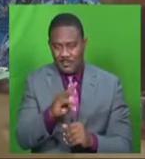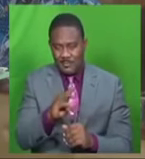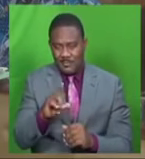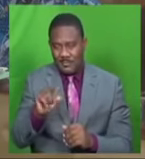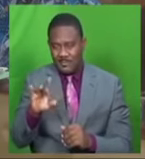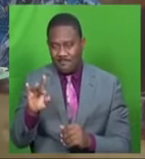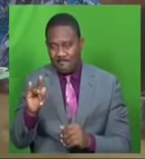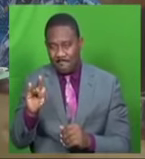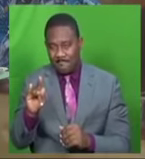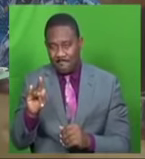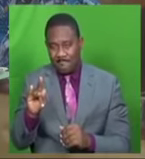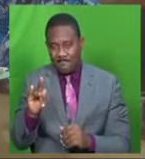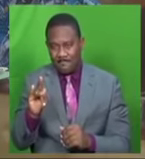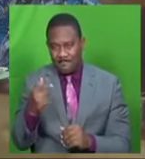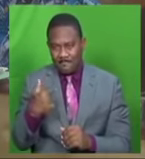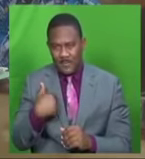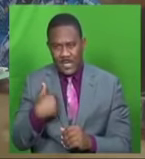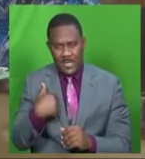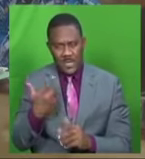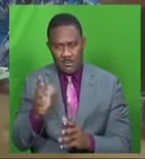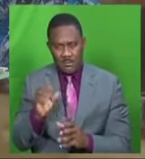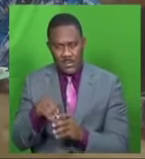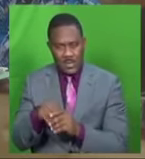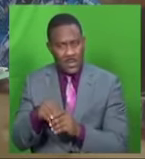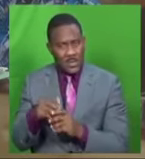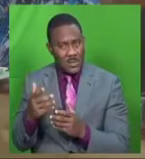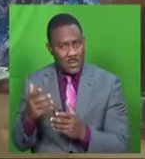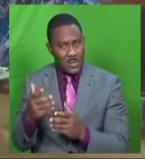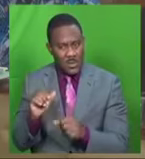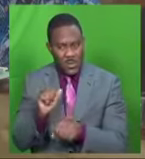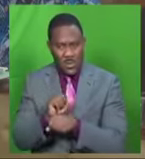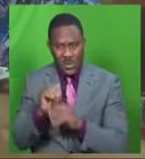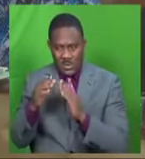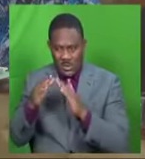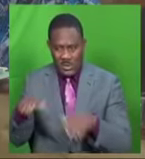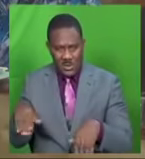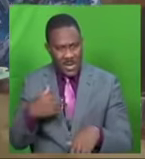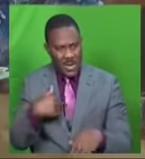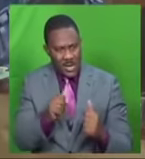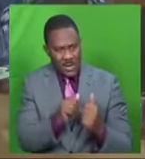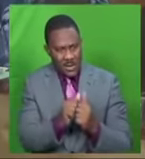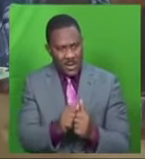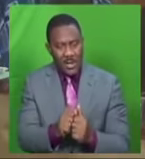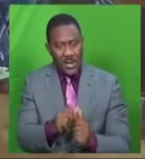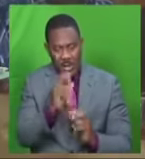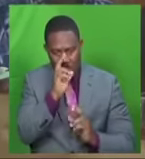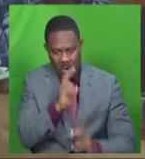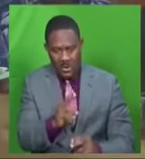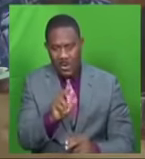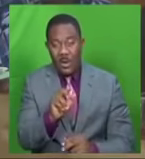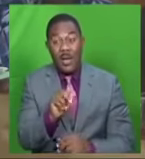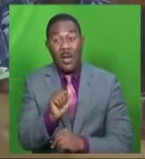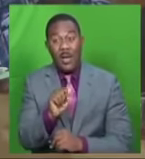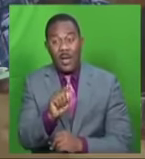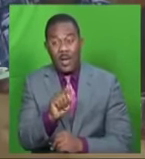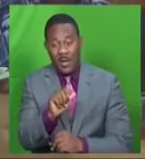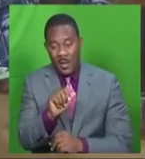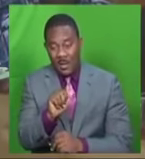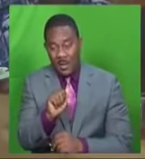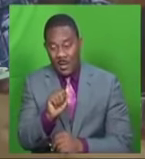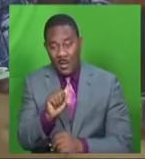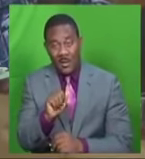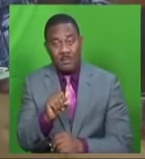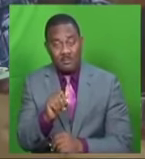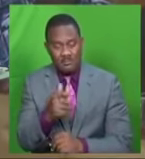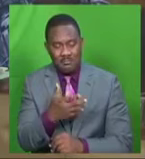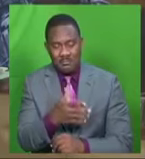2017-2018. I sat on the committee, Western Housing Committee. I moved with Honorable Atachian a lot. And Mr. Speaker, this